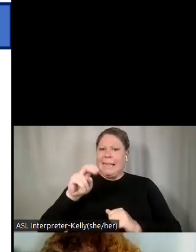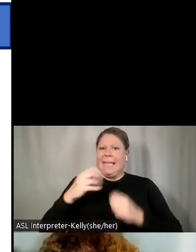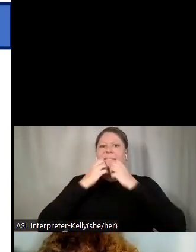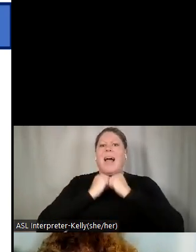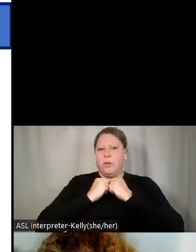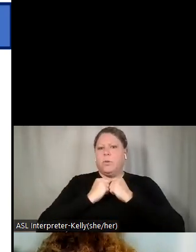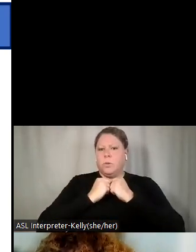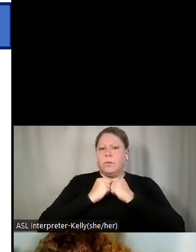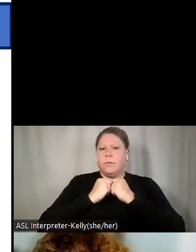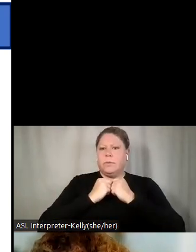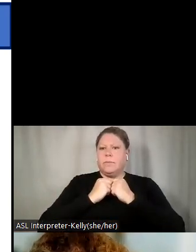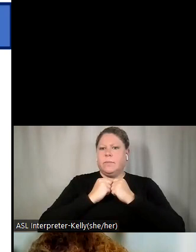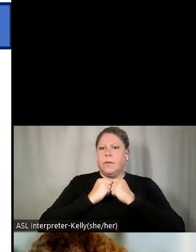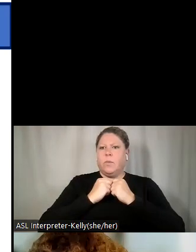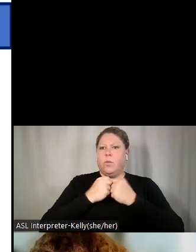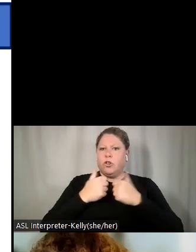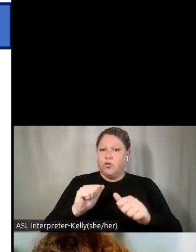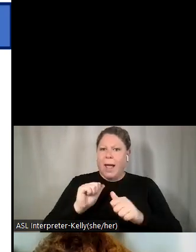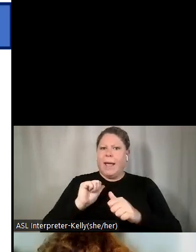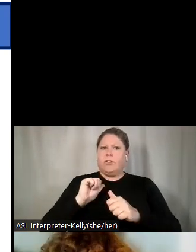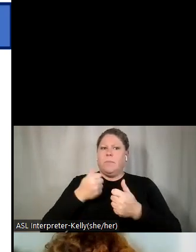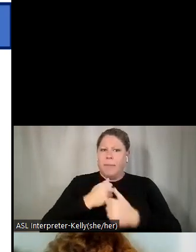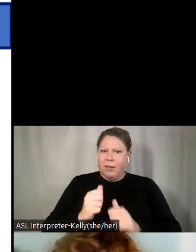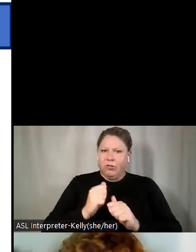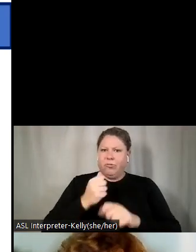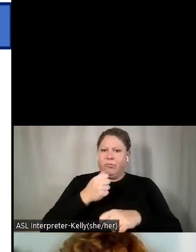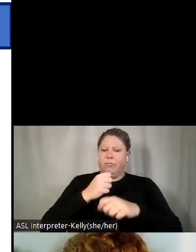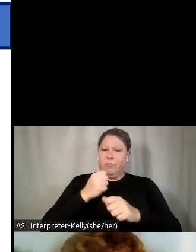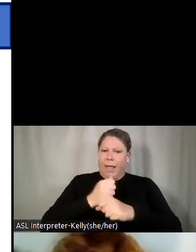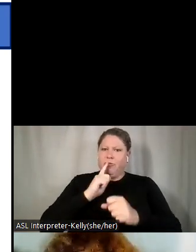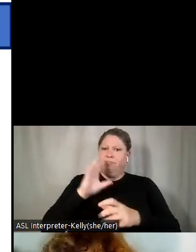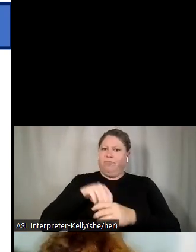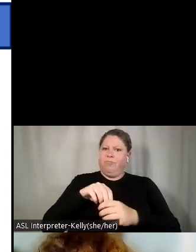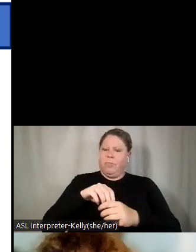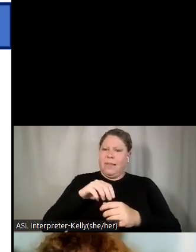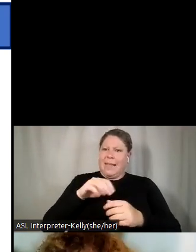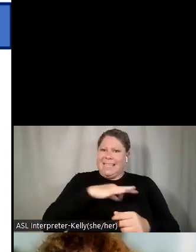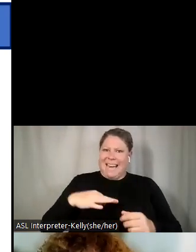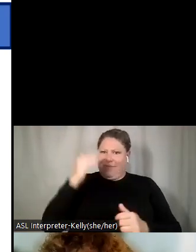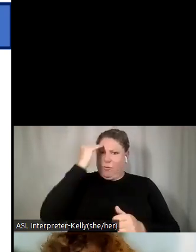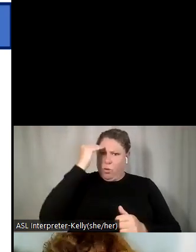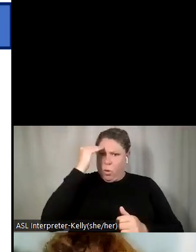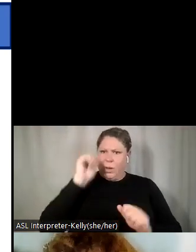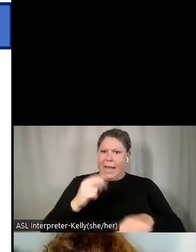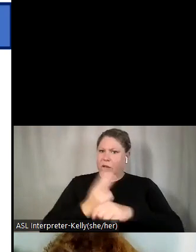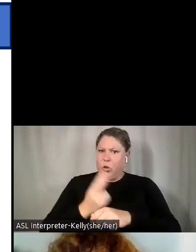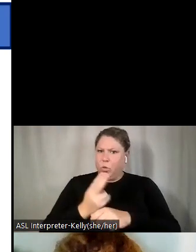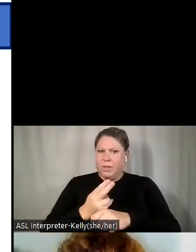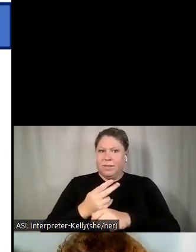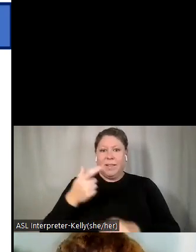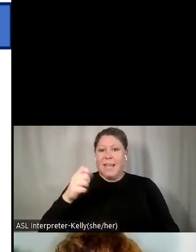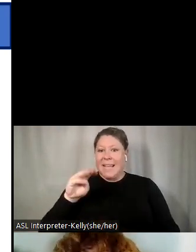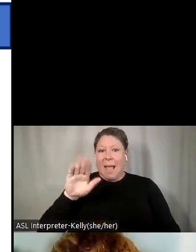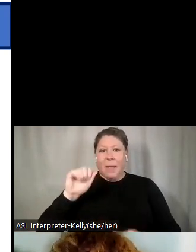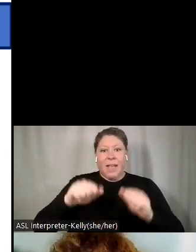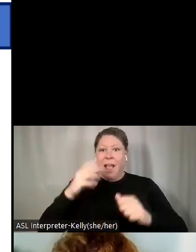the department, even though this challenge exists of the Gemba can be in any number